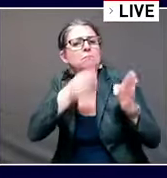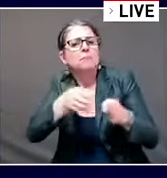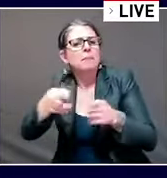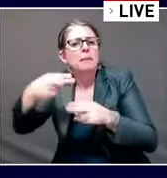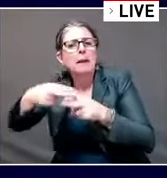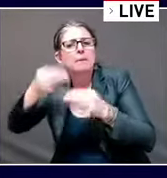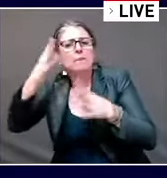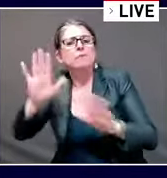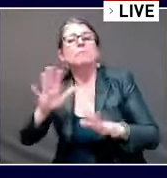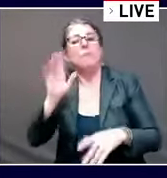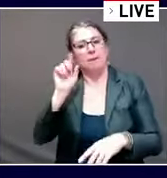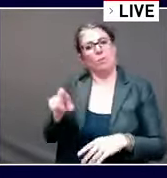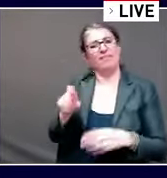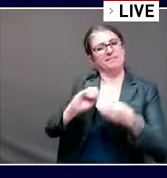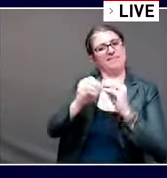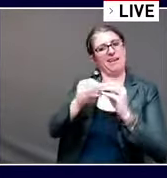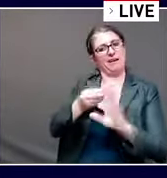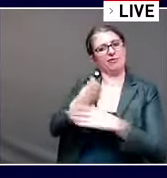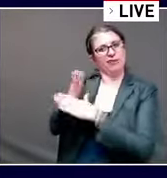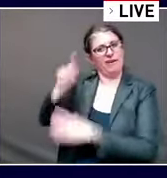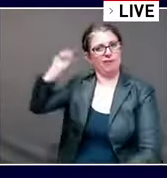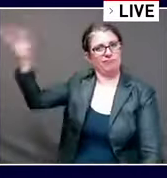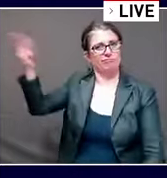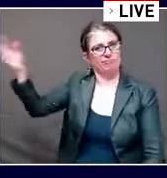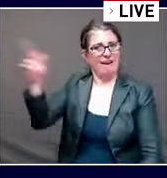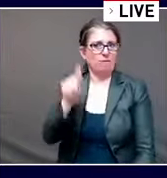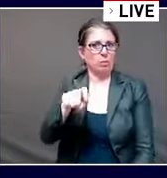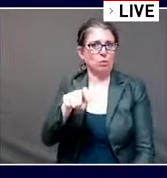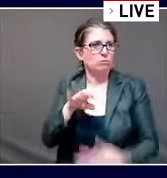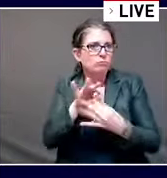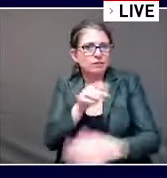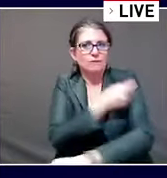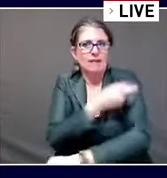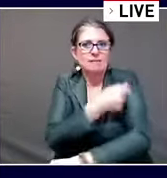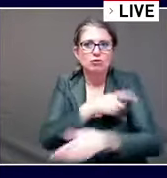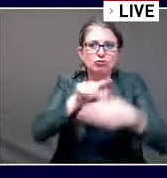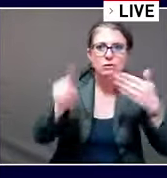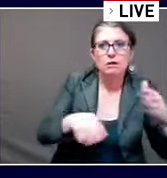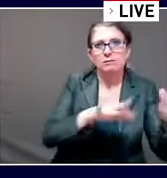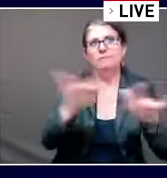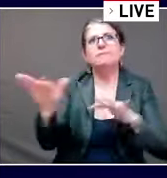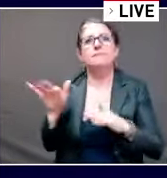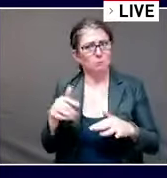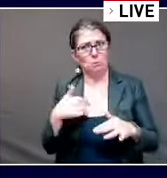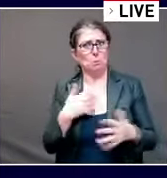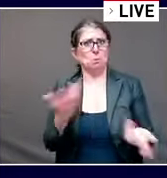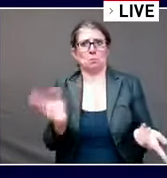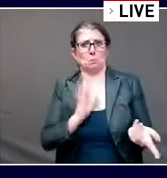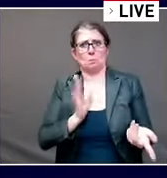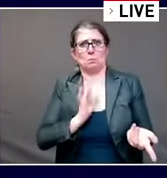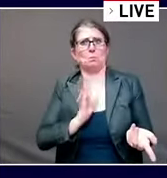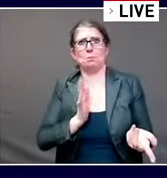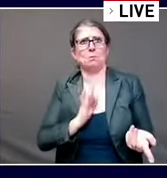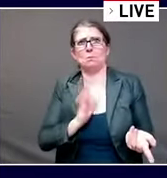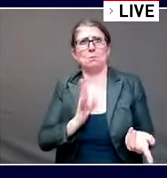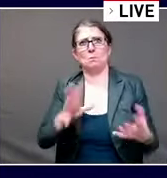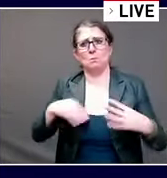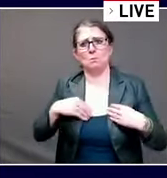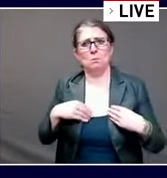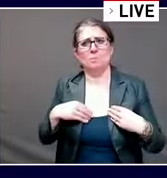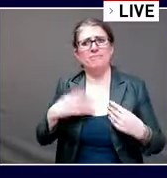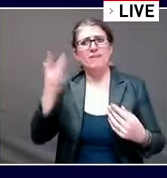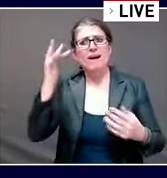Certainly directionally, again, I'm in favor of the idea of at least state health officials knowing how